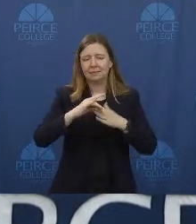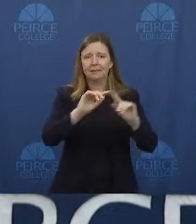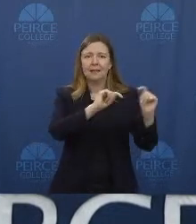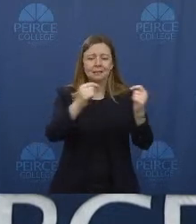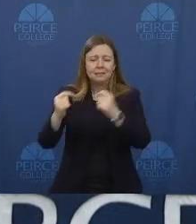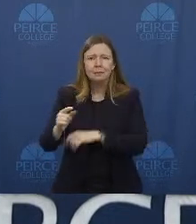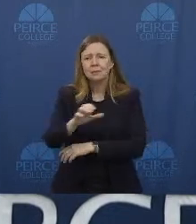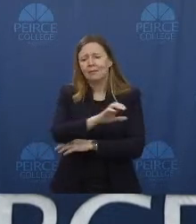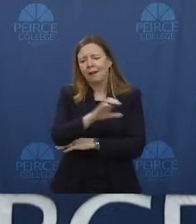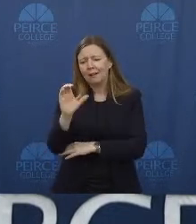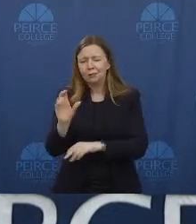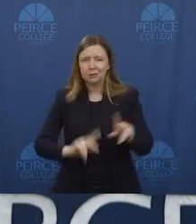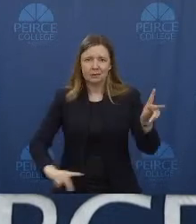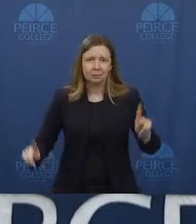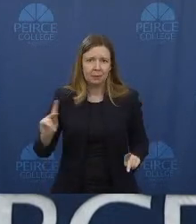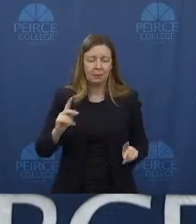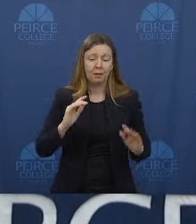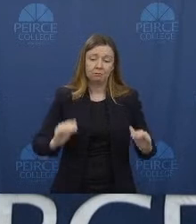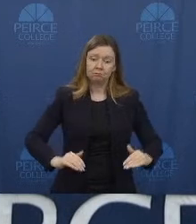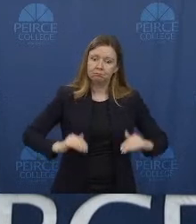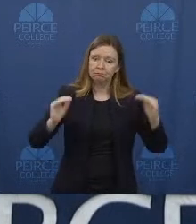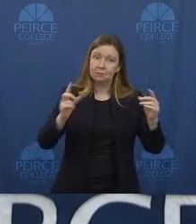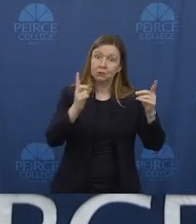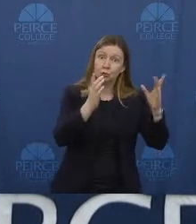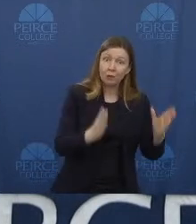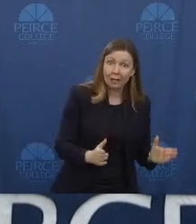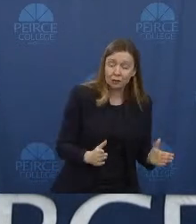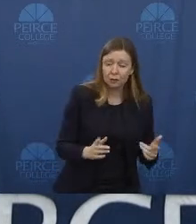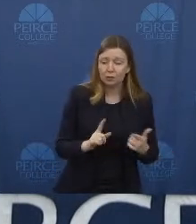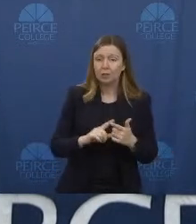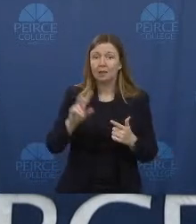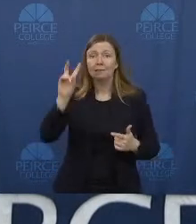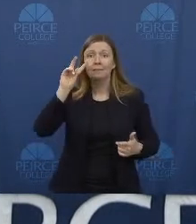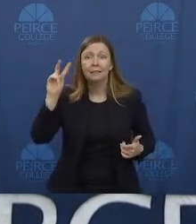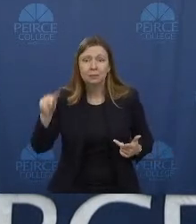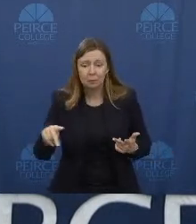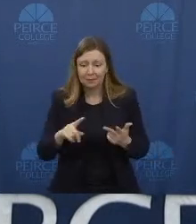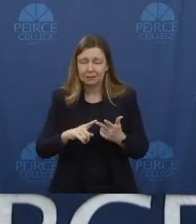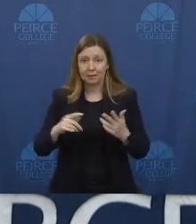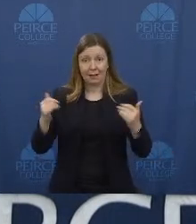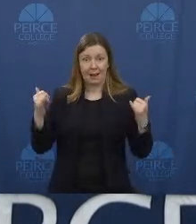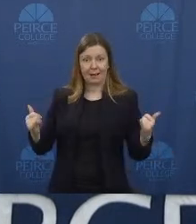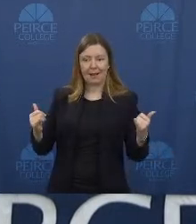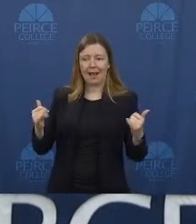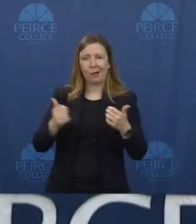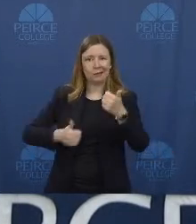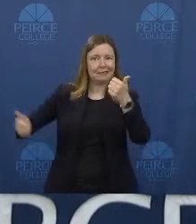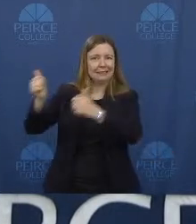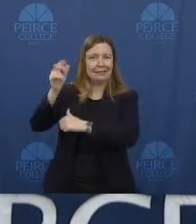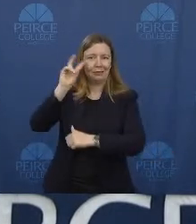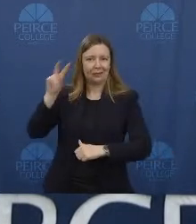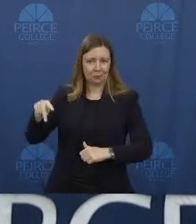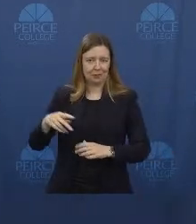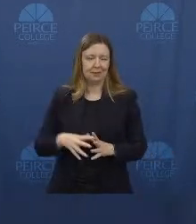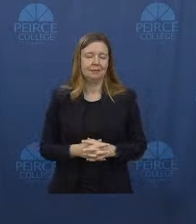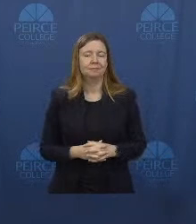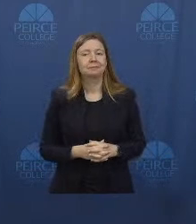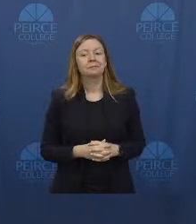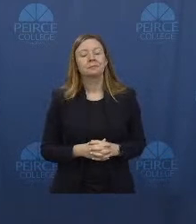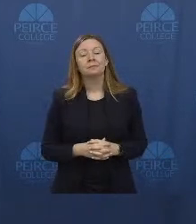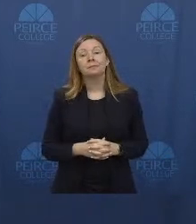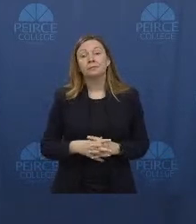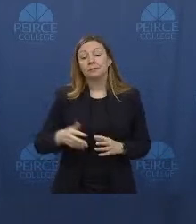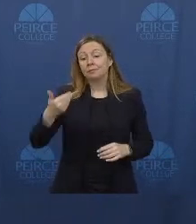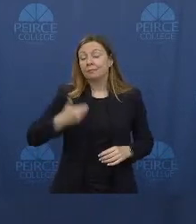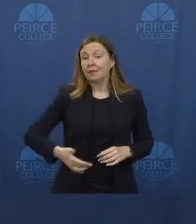hundreds. I've been promoted to a director, a vice president, and now a senior vice president. I've